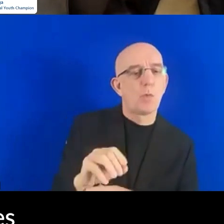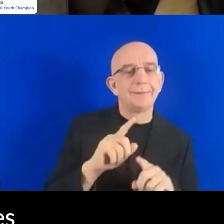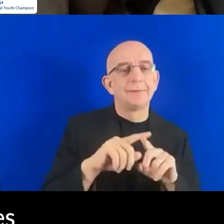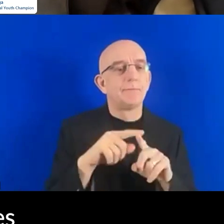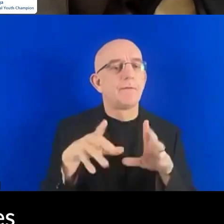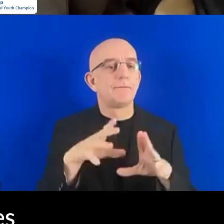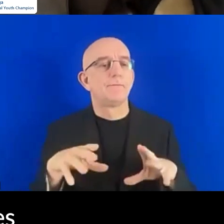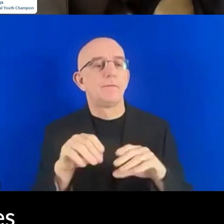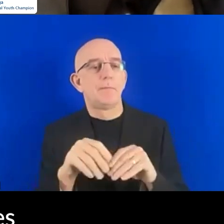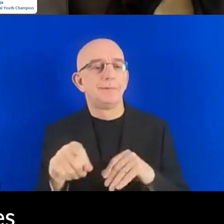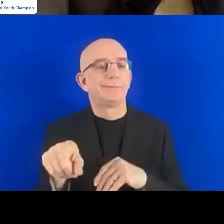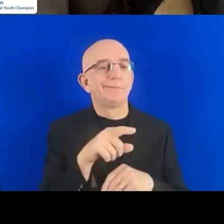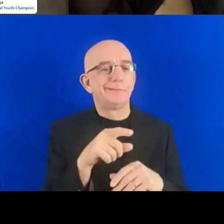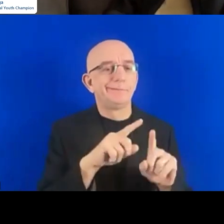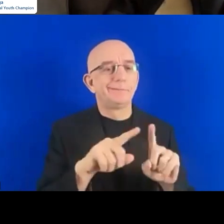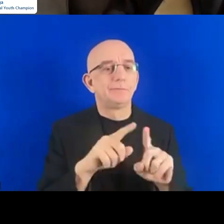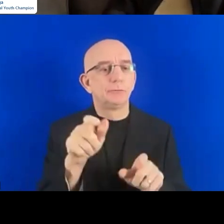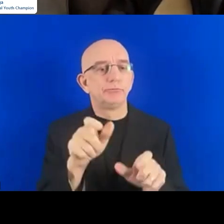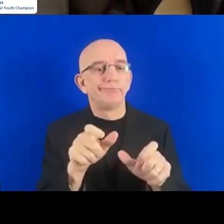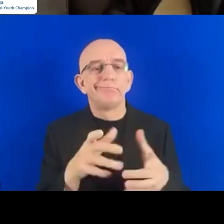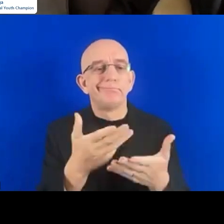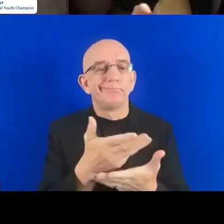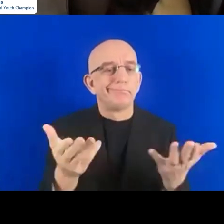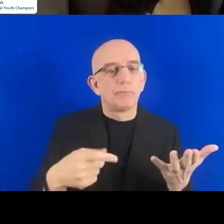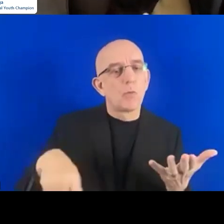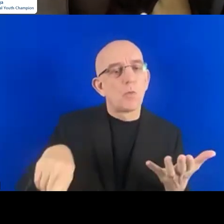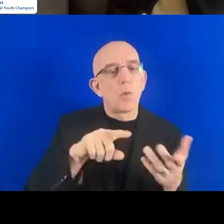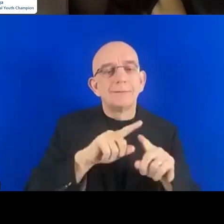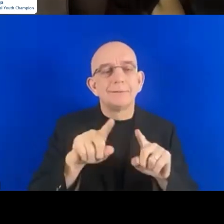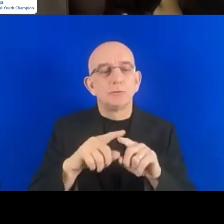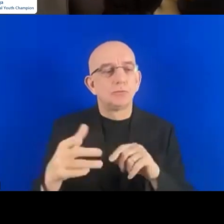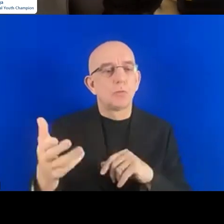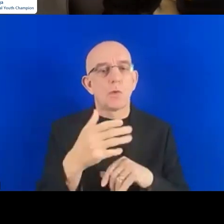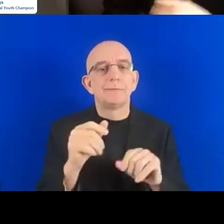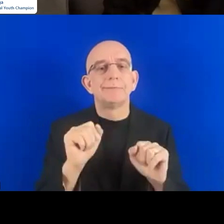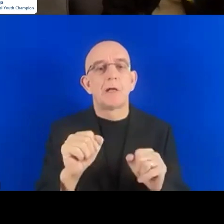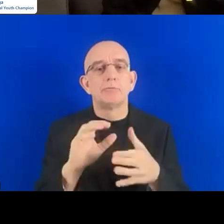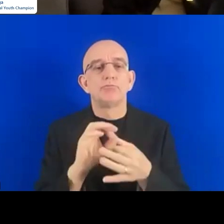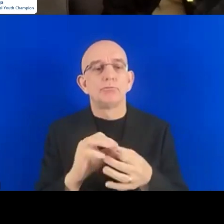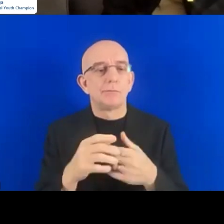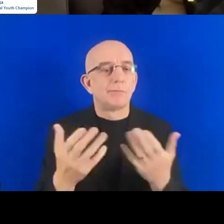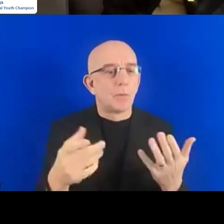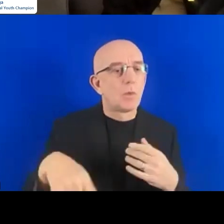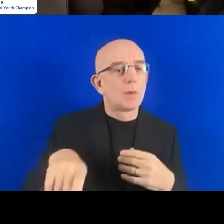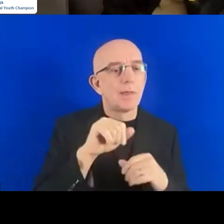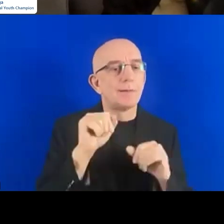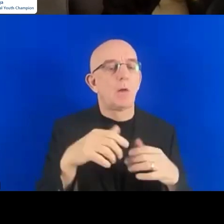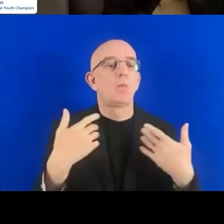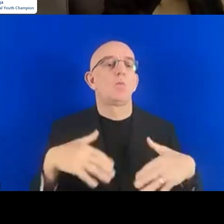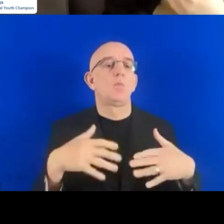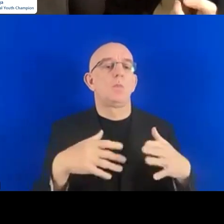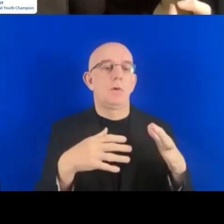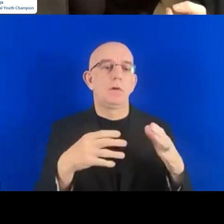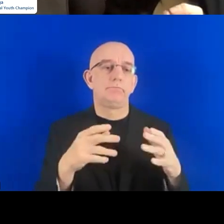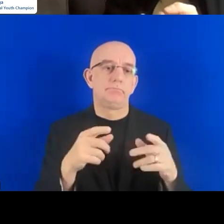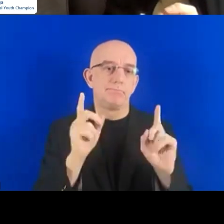needs of children with disabilities. And I stop here. I can't even try to summarize all those points because they